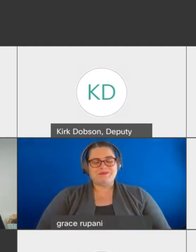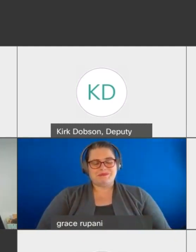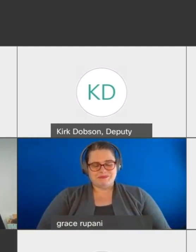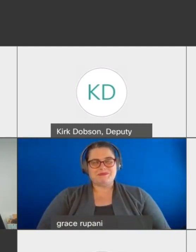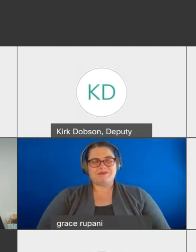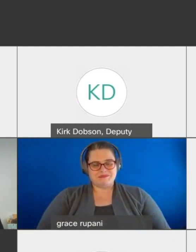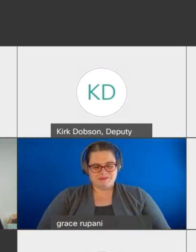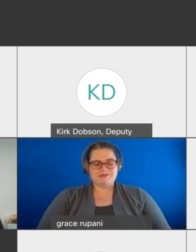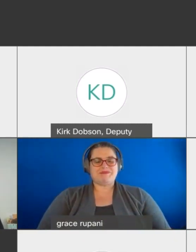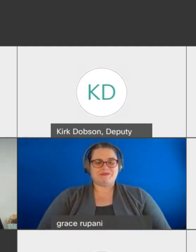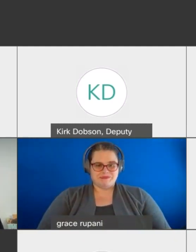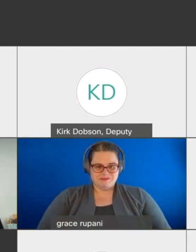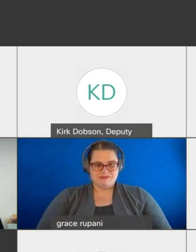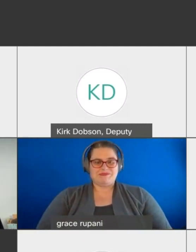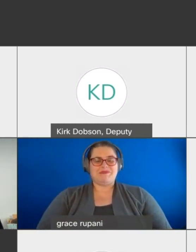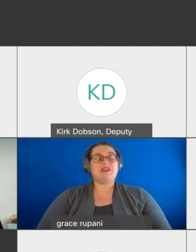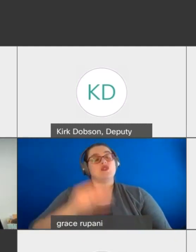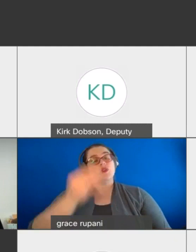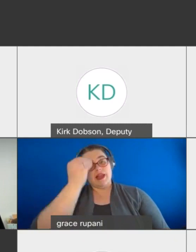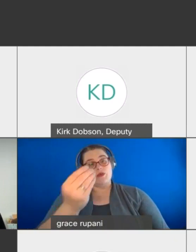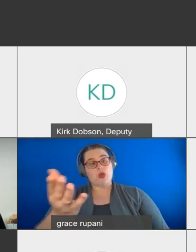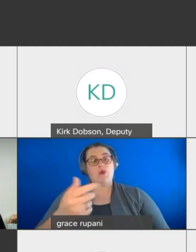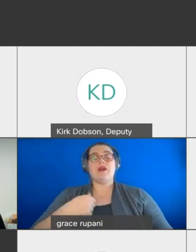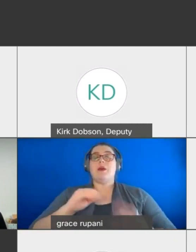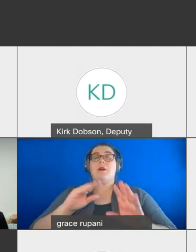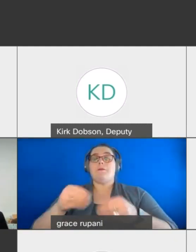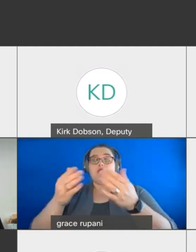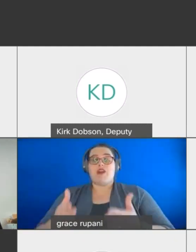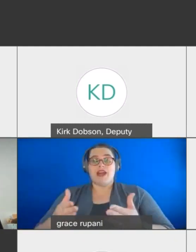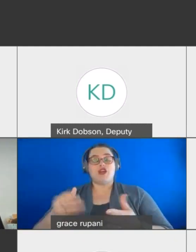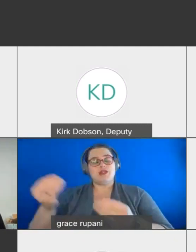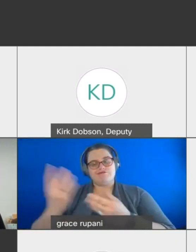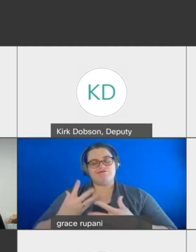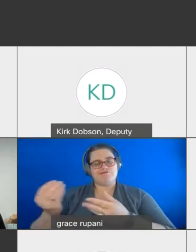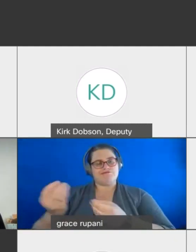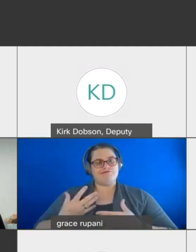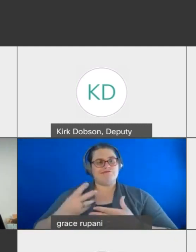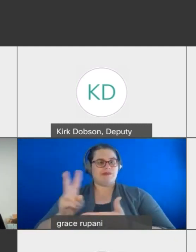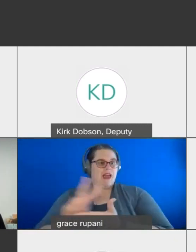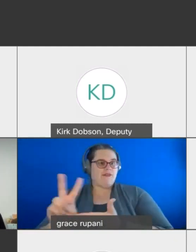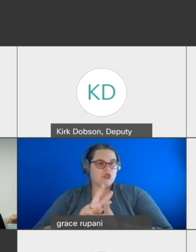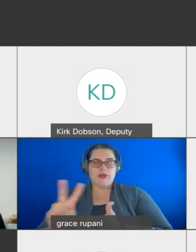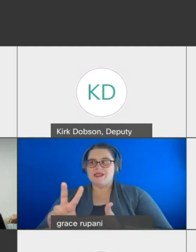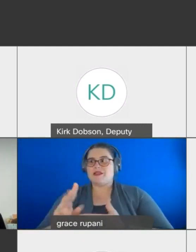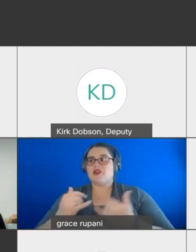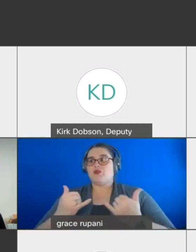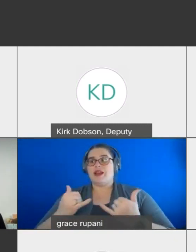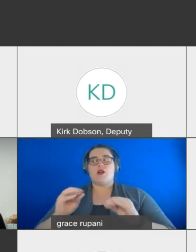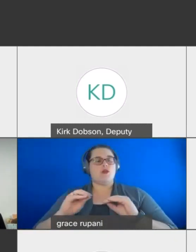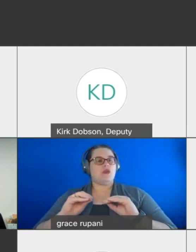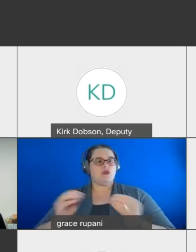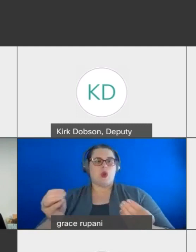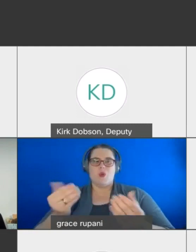We, just so you know, we have providers update us every 2 weeks, so there's no real update with our provider vaccination